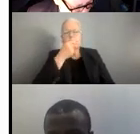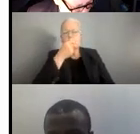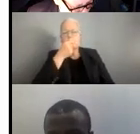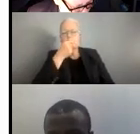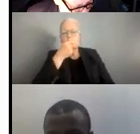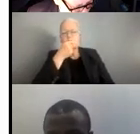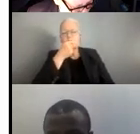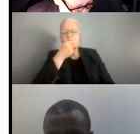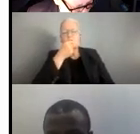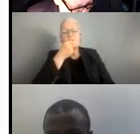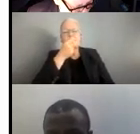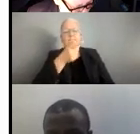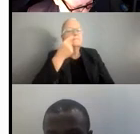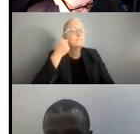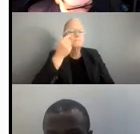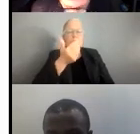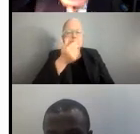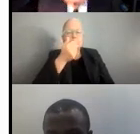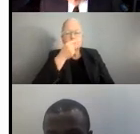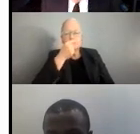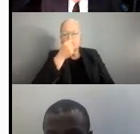You're unmuted, Leslie Ann. Do you want to come in?